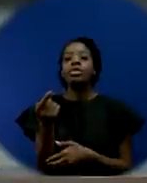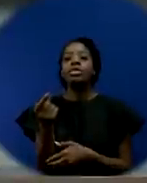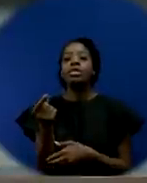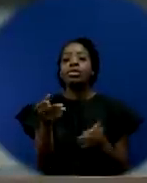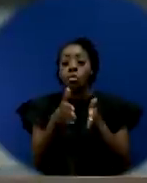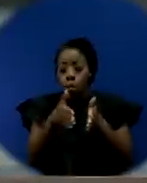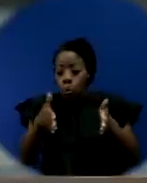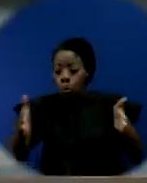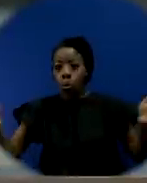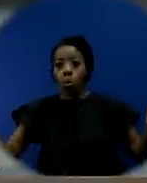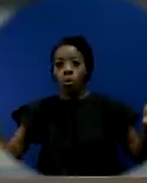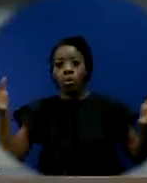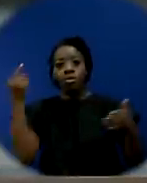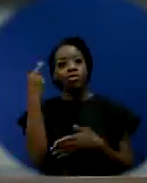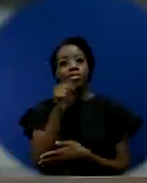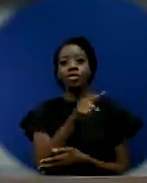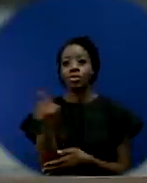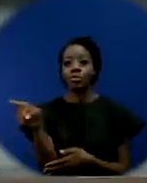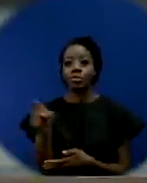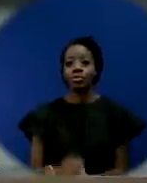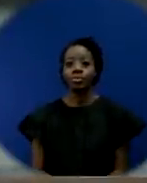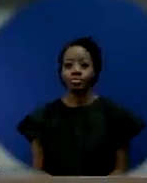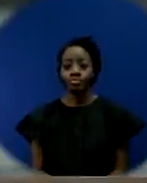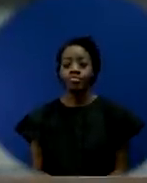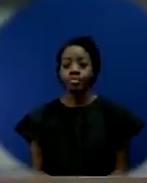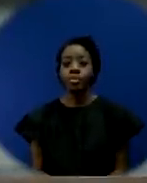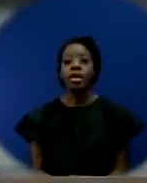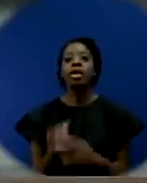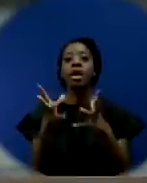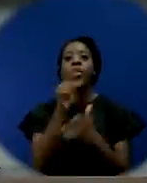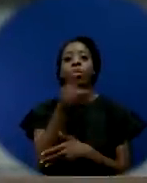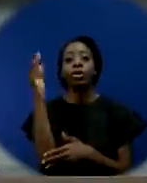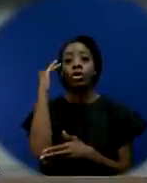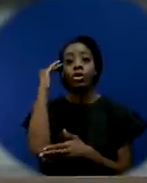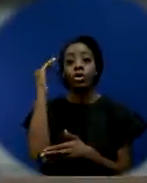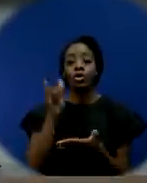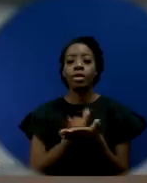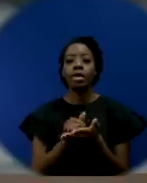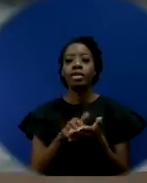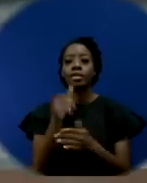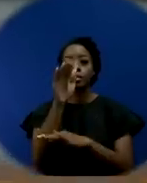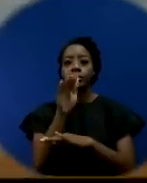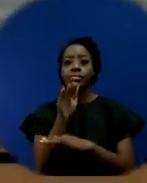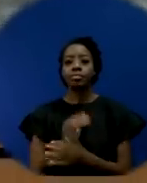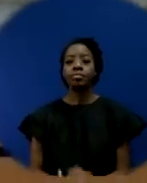feast for you. I want you to know that this afternoon.